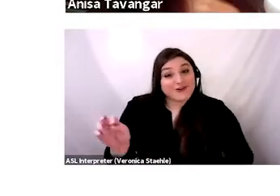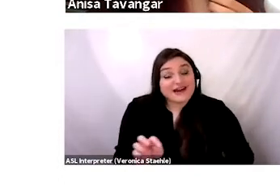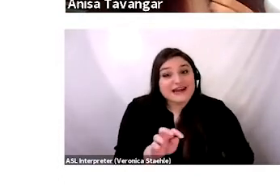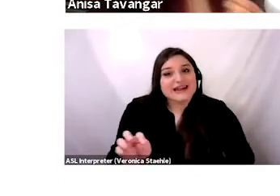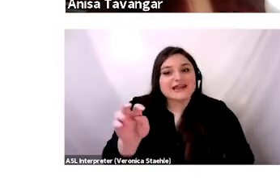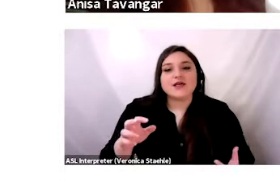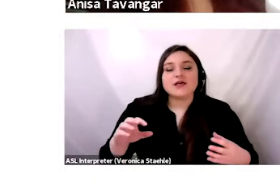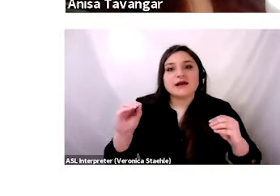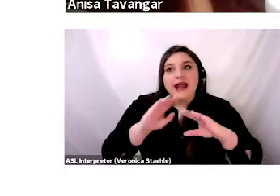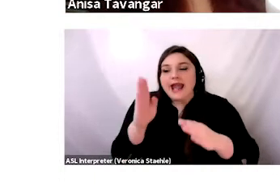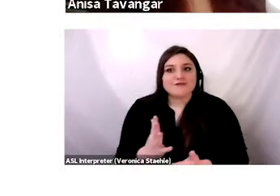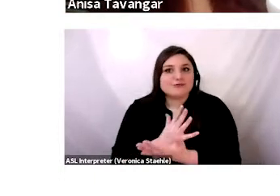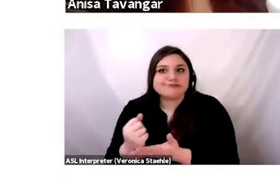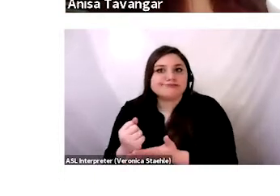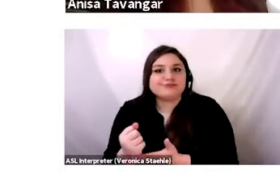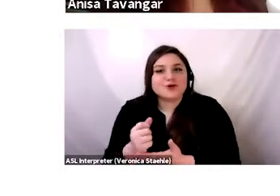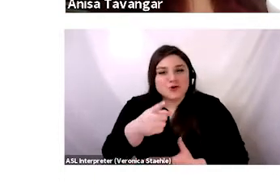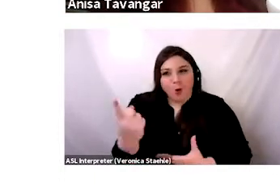sort of finite as well.